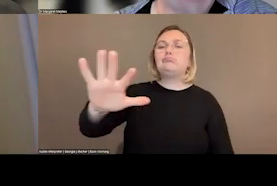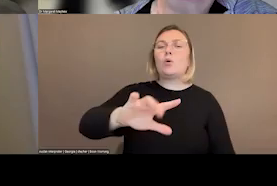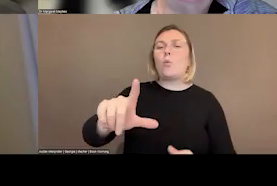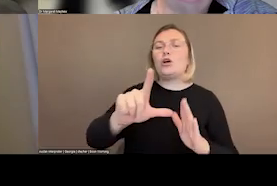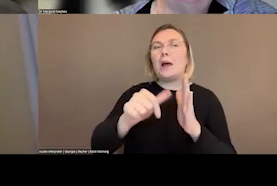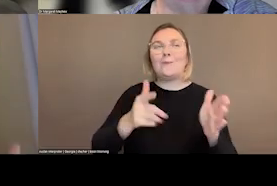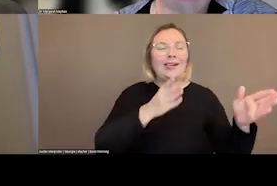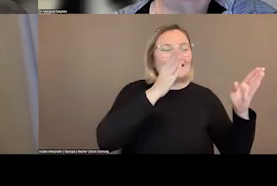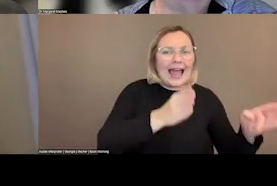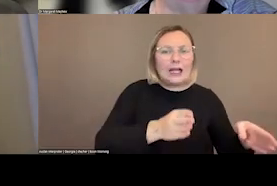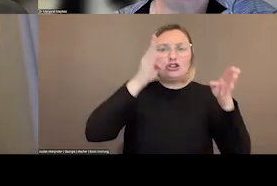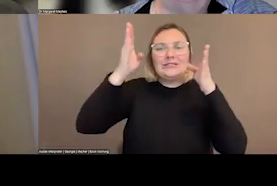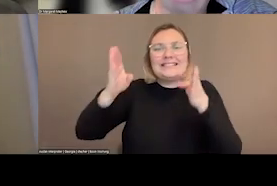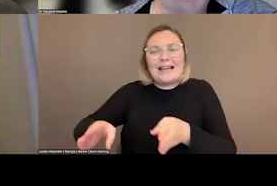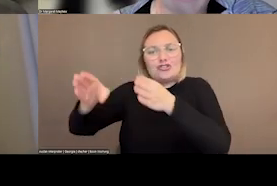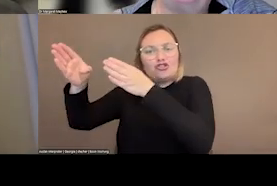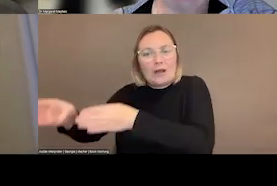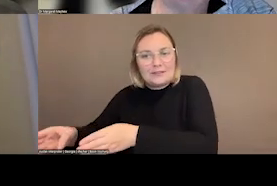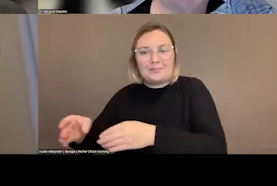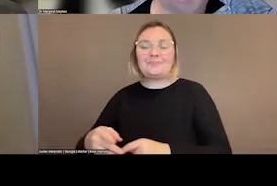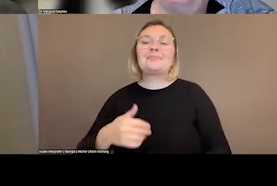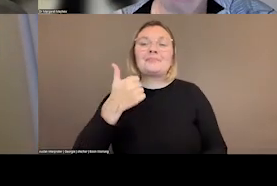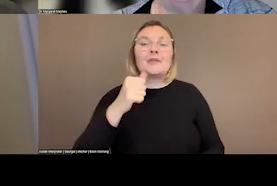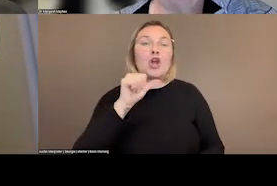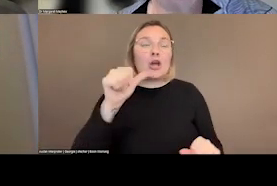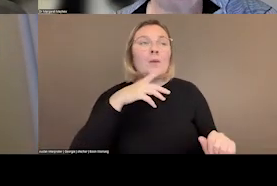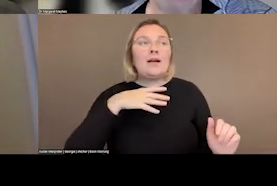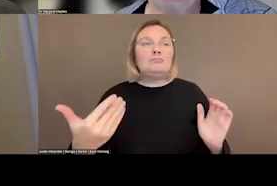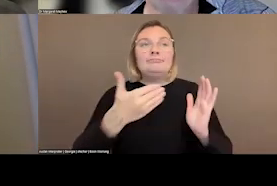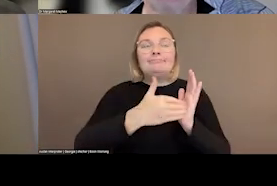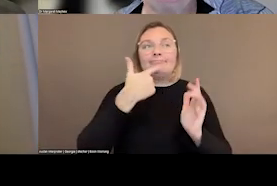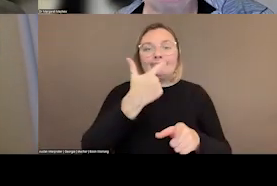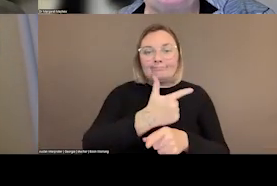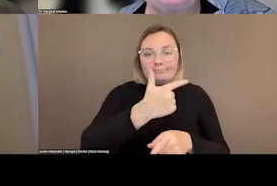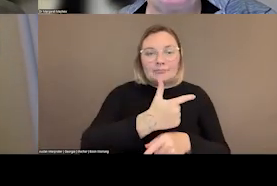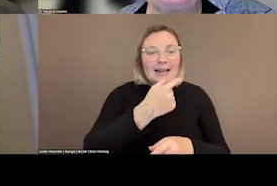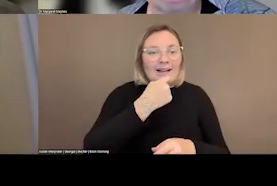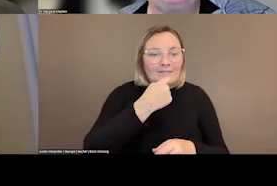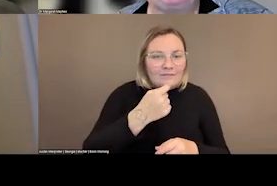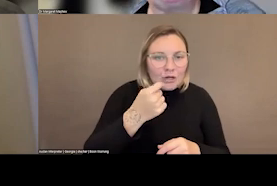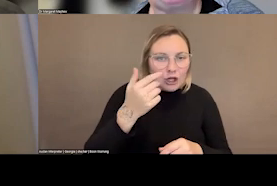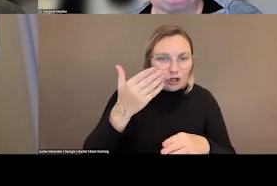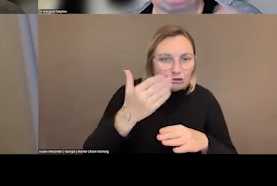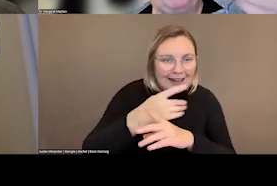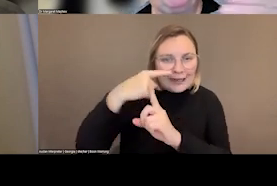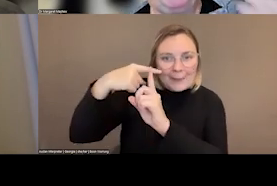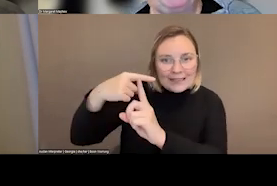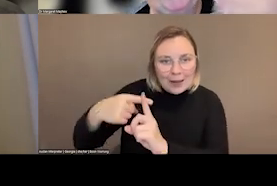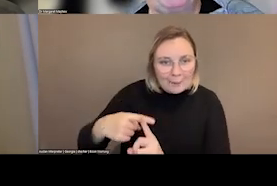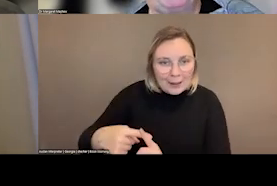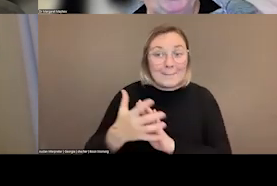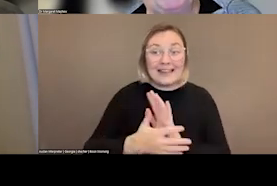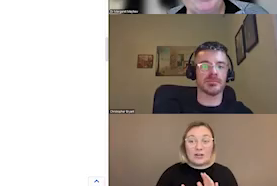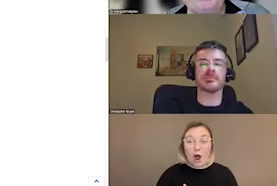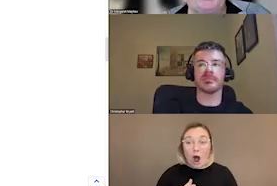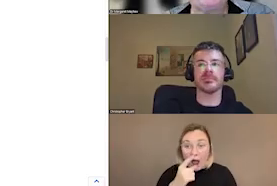through in that time. So I'll add a few points. There's a few little green crosses. So it's showing that I can